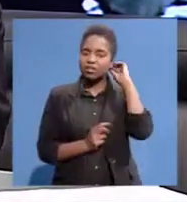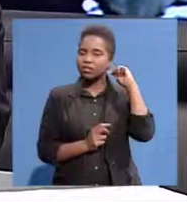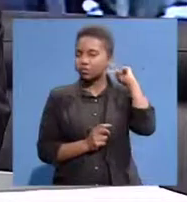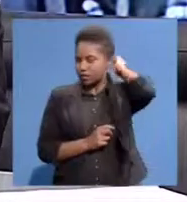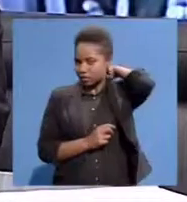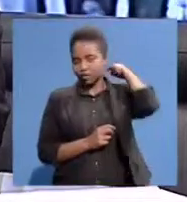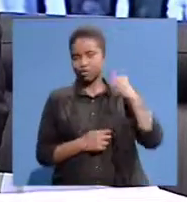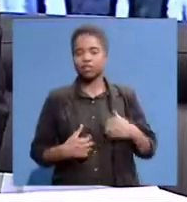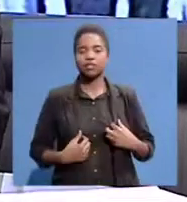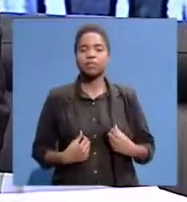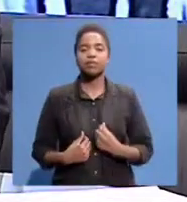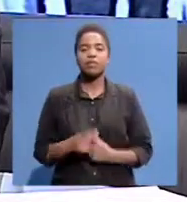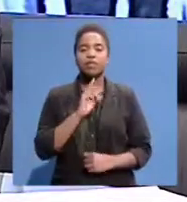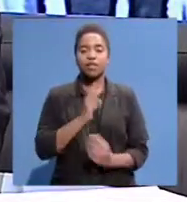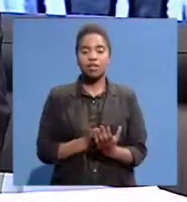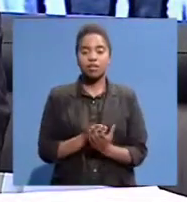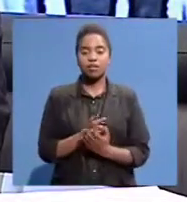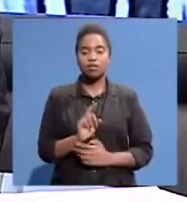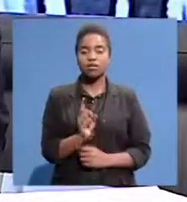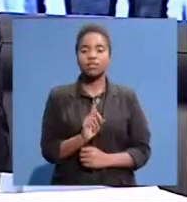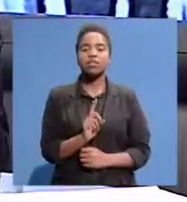frankly, was not as